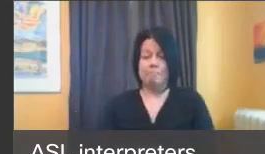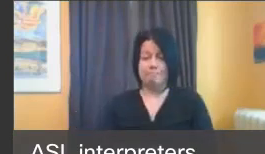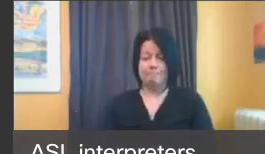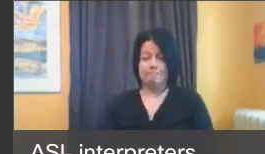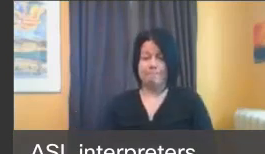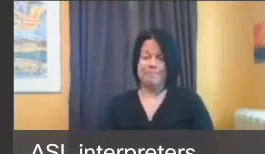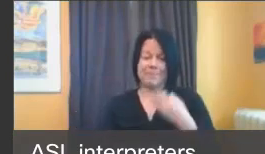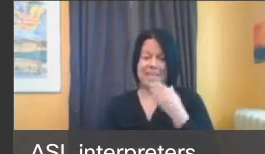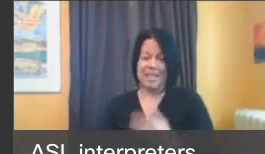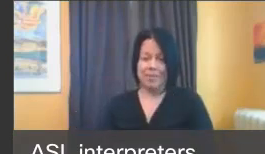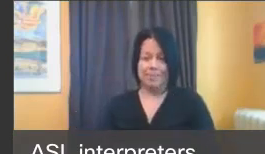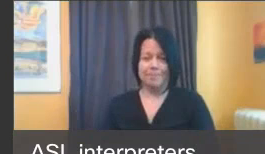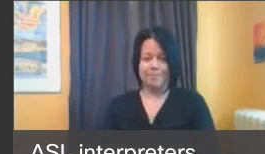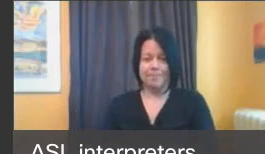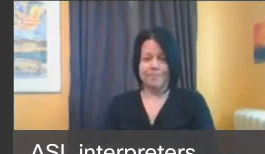Thank you.